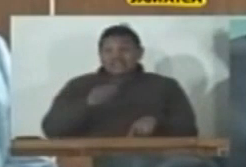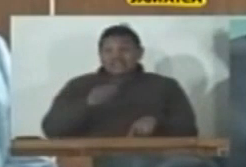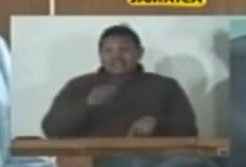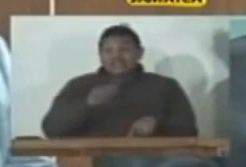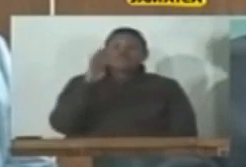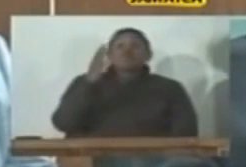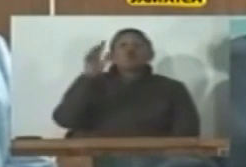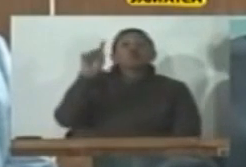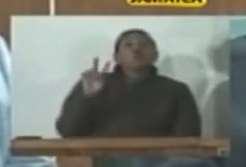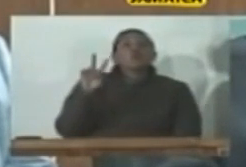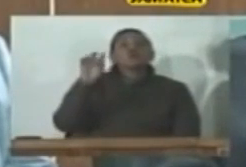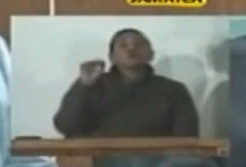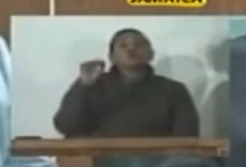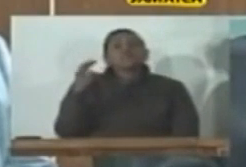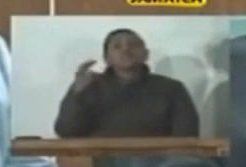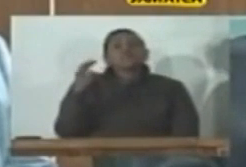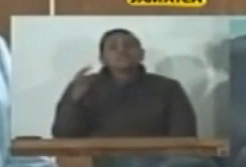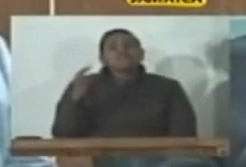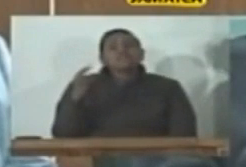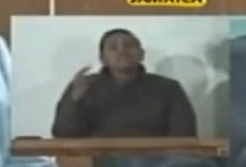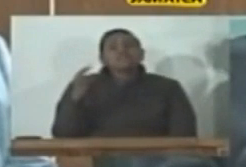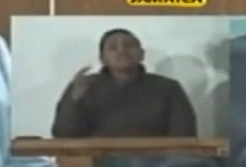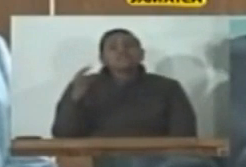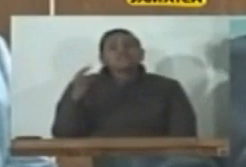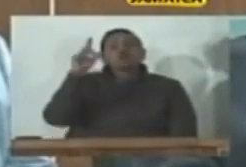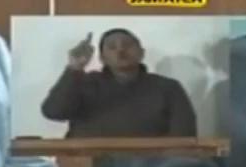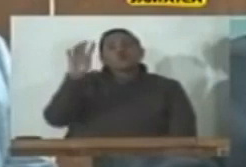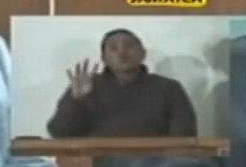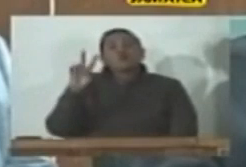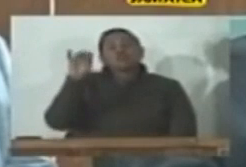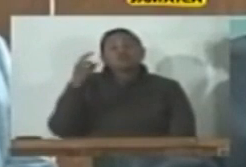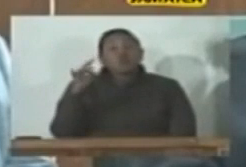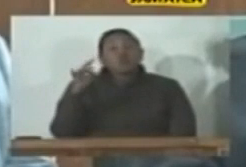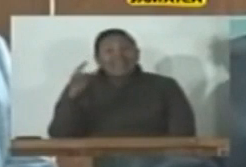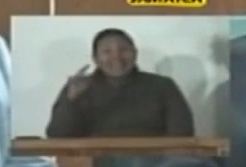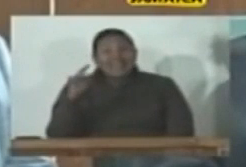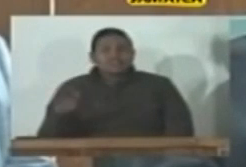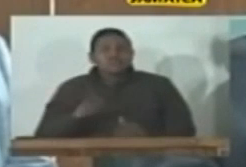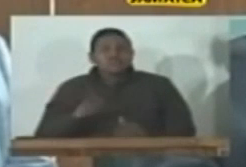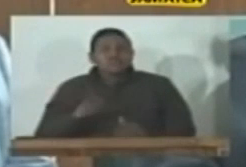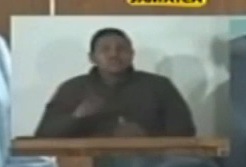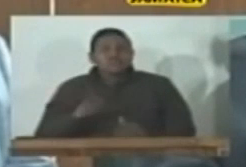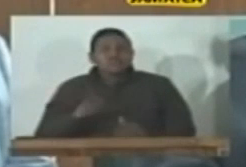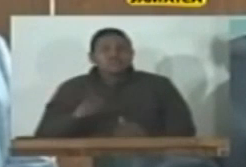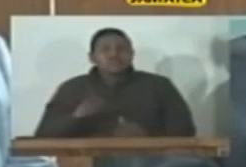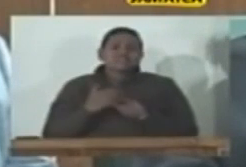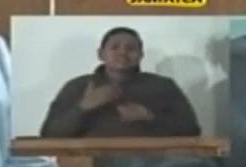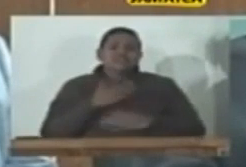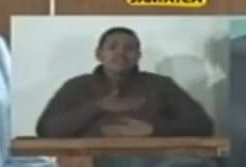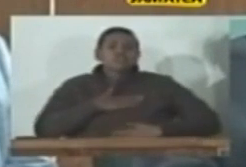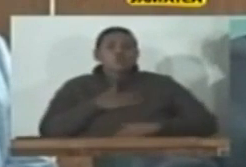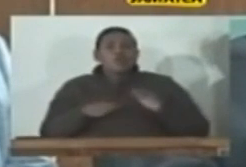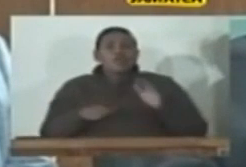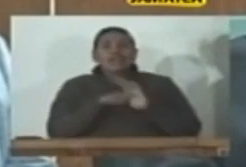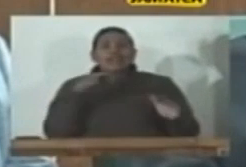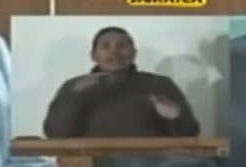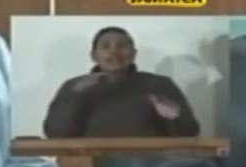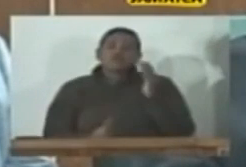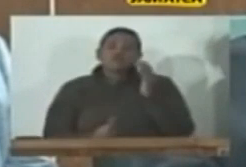2018, Jamaica actually enjoyed negative growth of 0.8% and